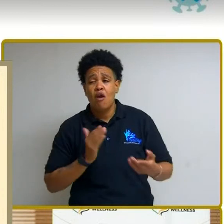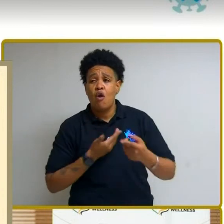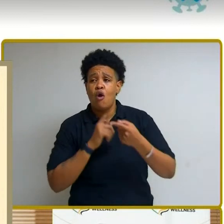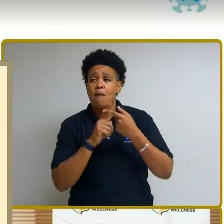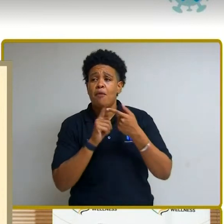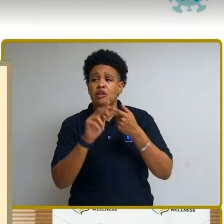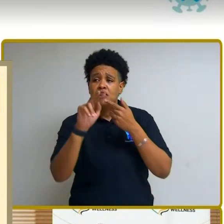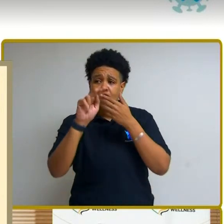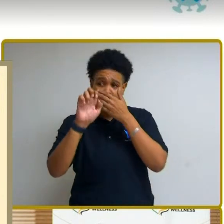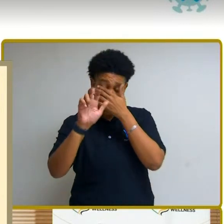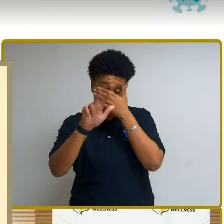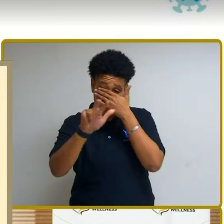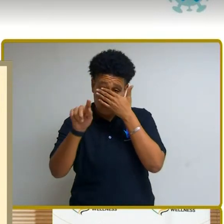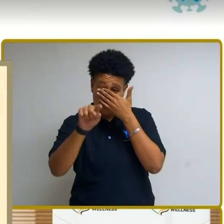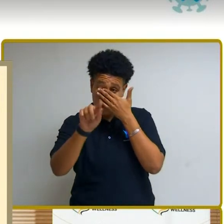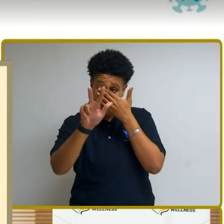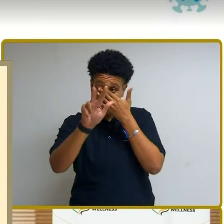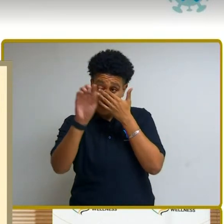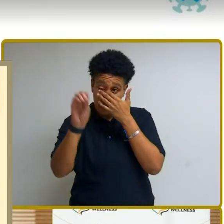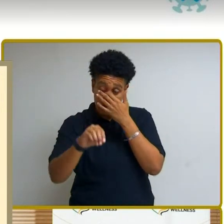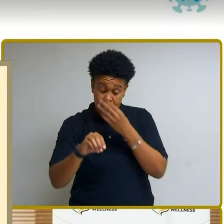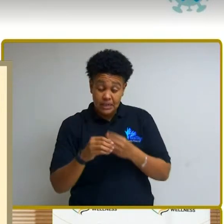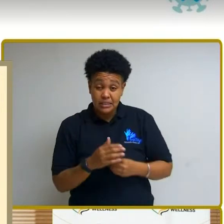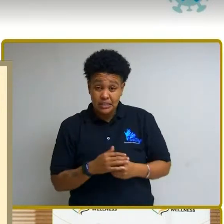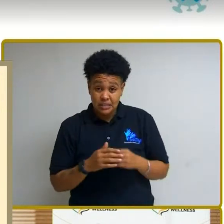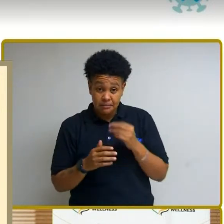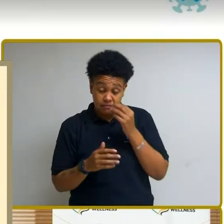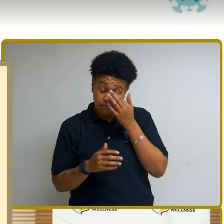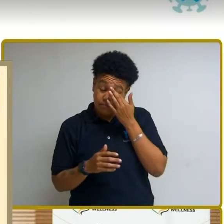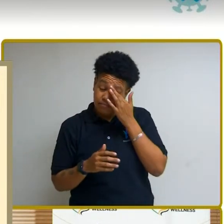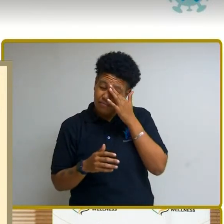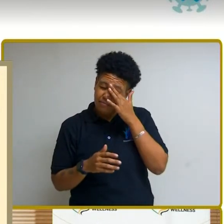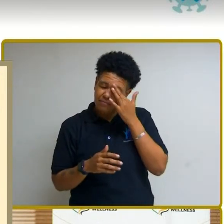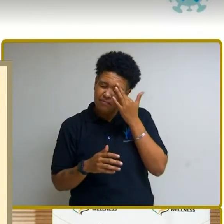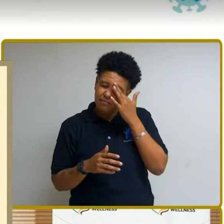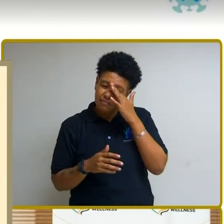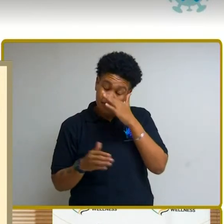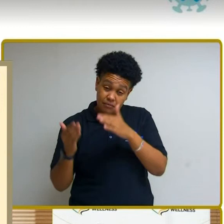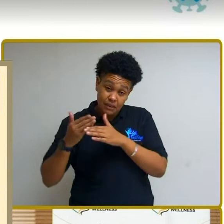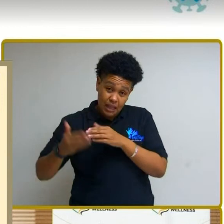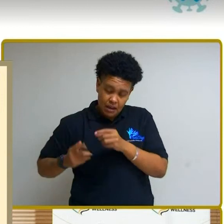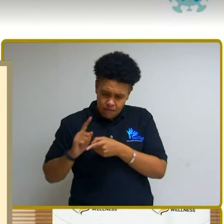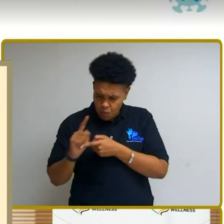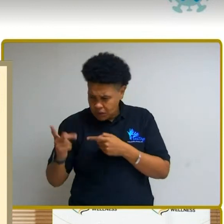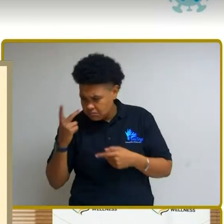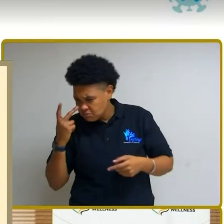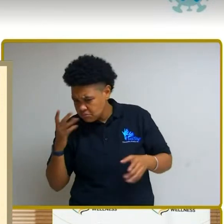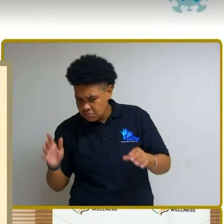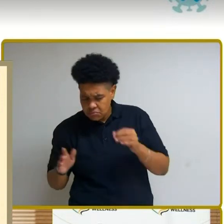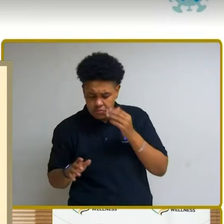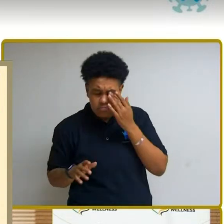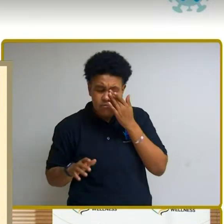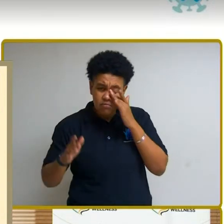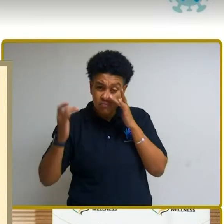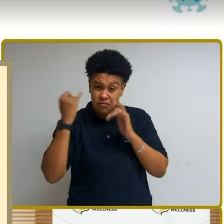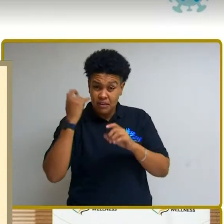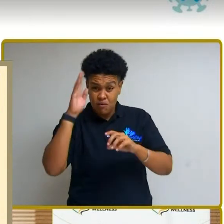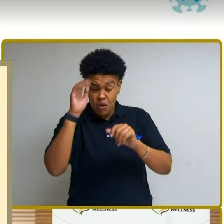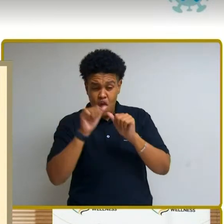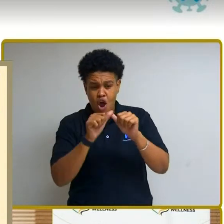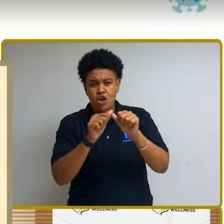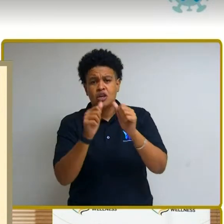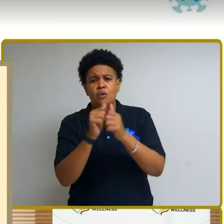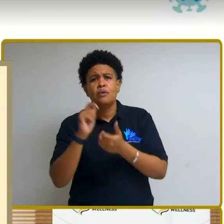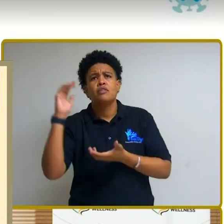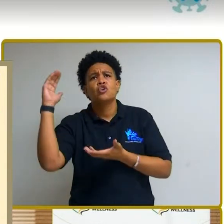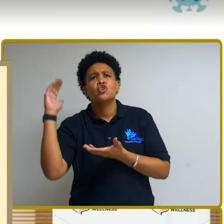positivity rate is at 33.3%, and by the end of the week, then we will see if we will continue with